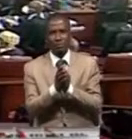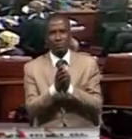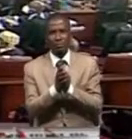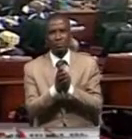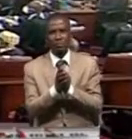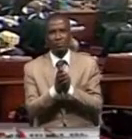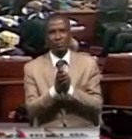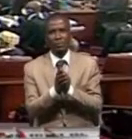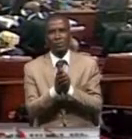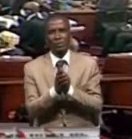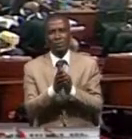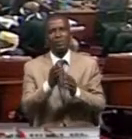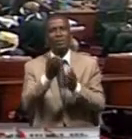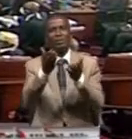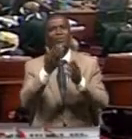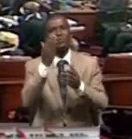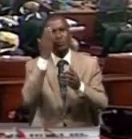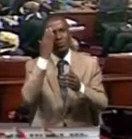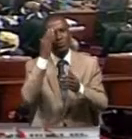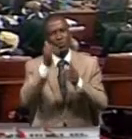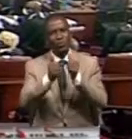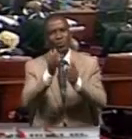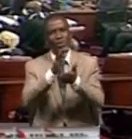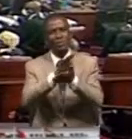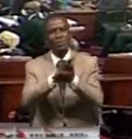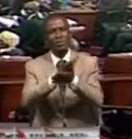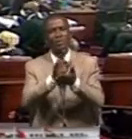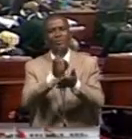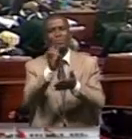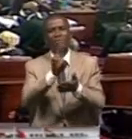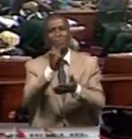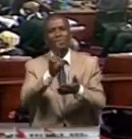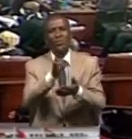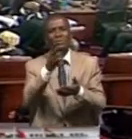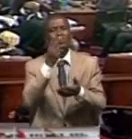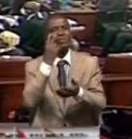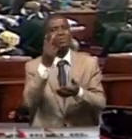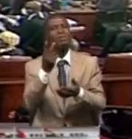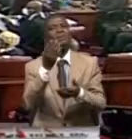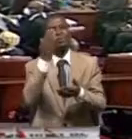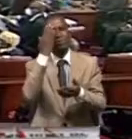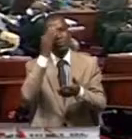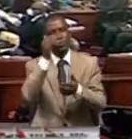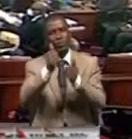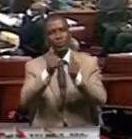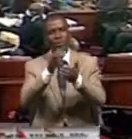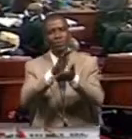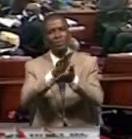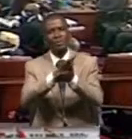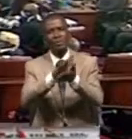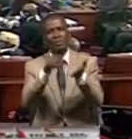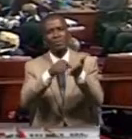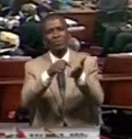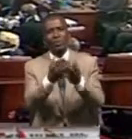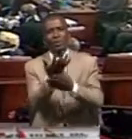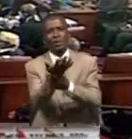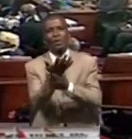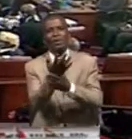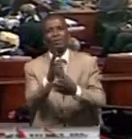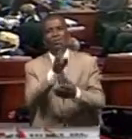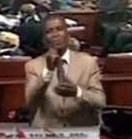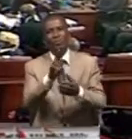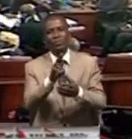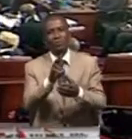know exactly what document is being referred to, because I think we really Yes. And if we...